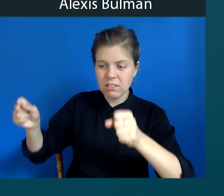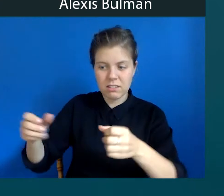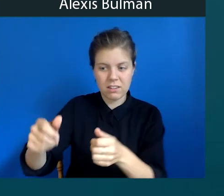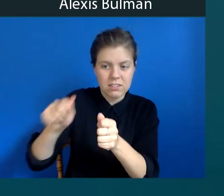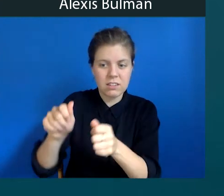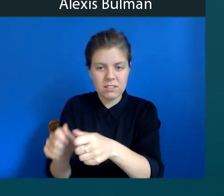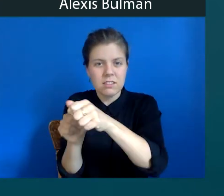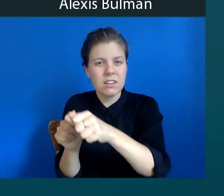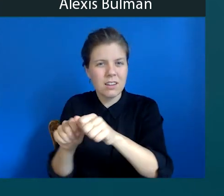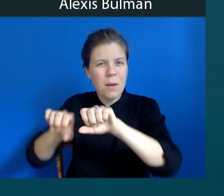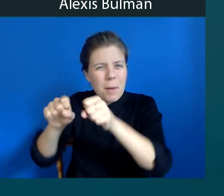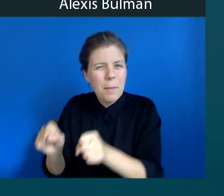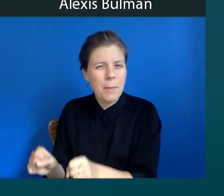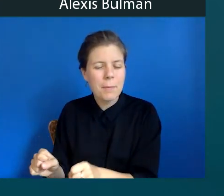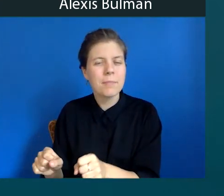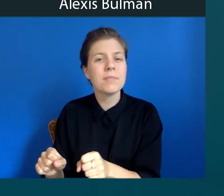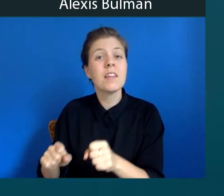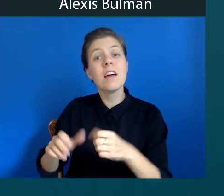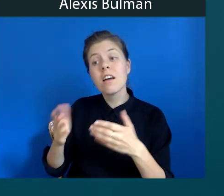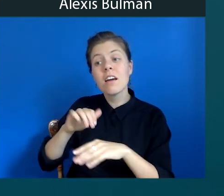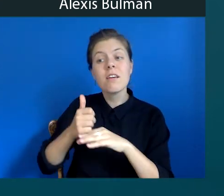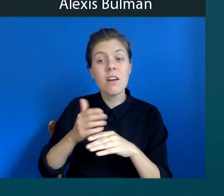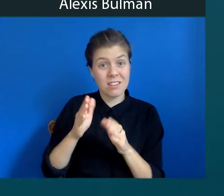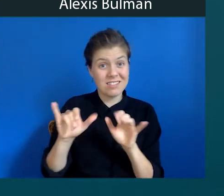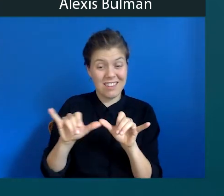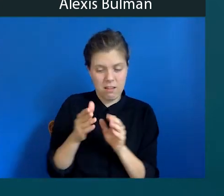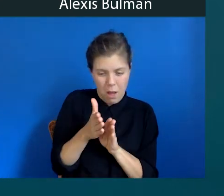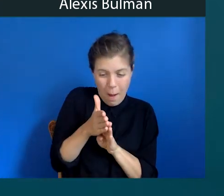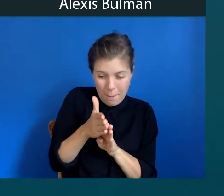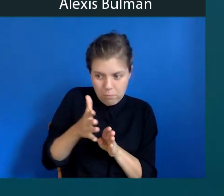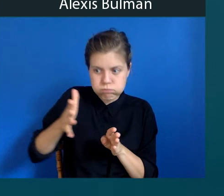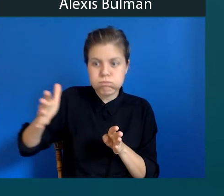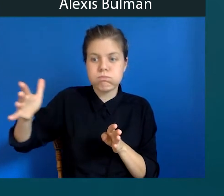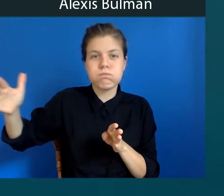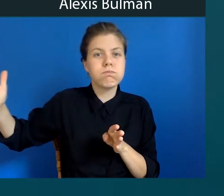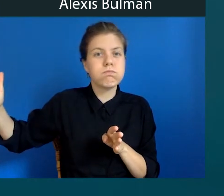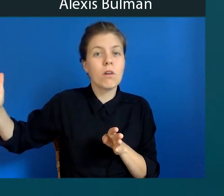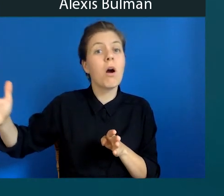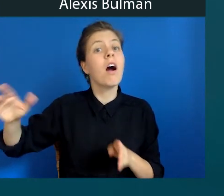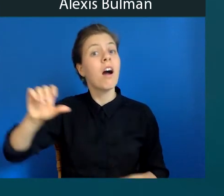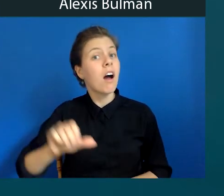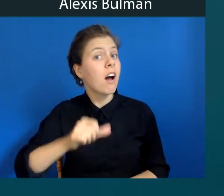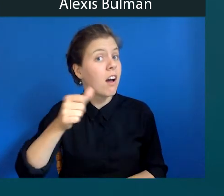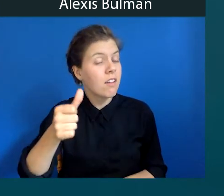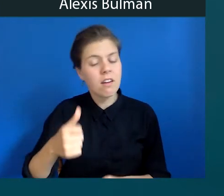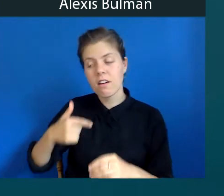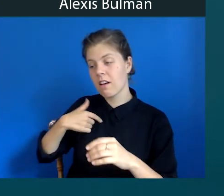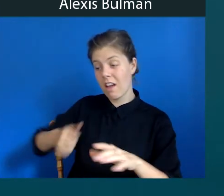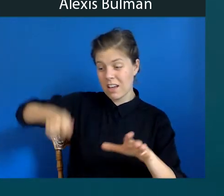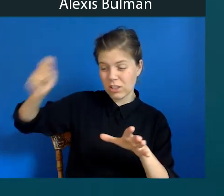and then arranging them by size. Or for other sculptures, I smashed the drywall apart and